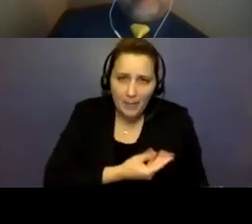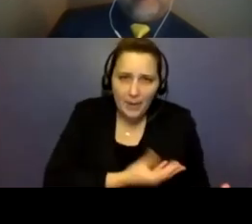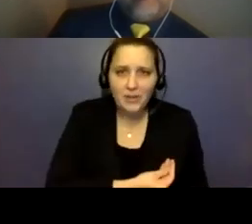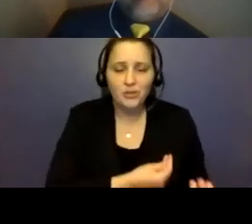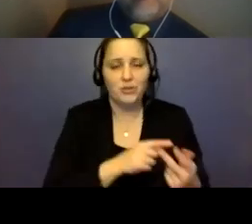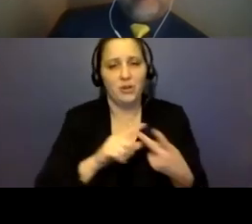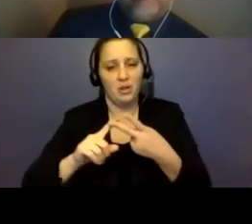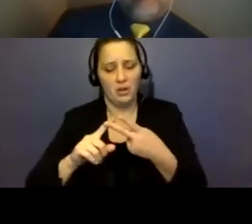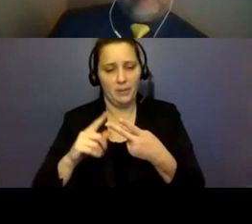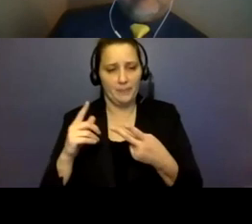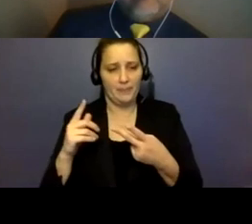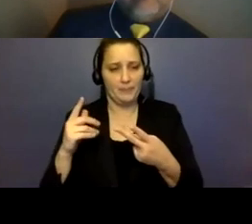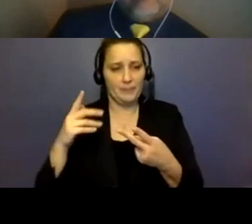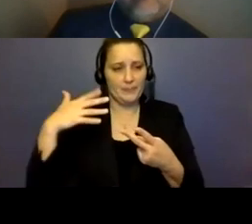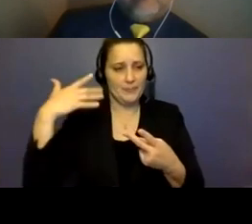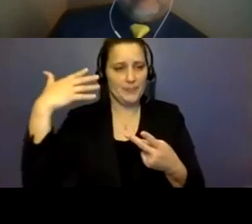as